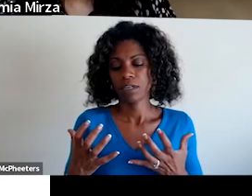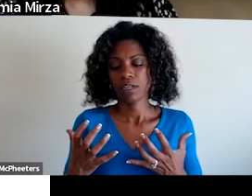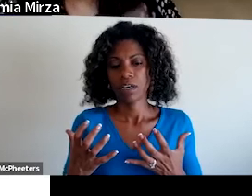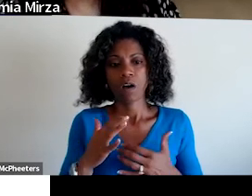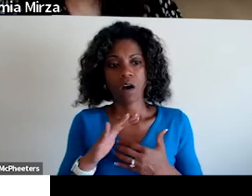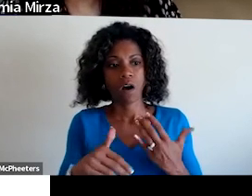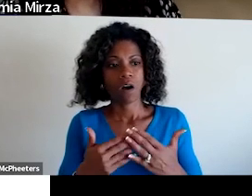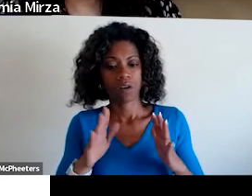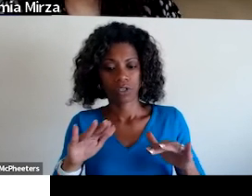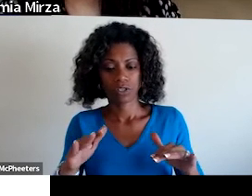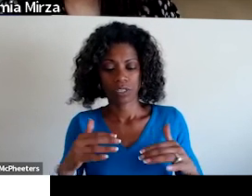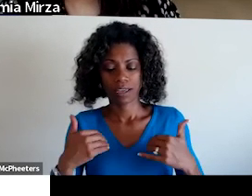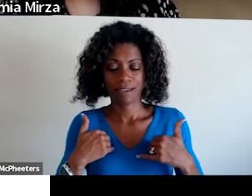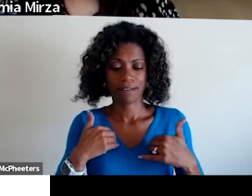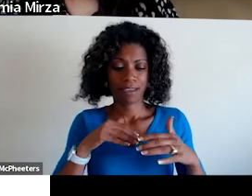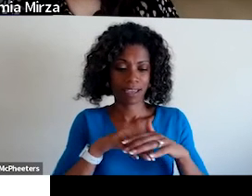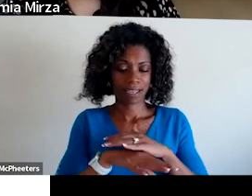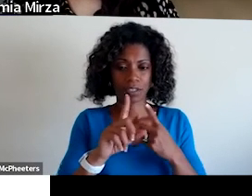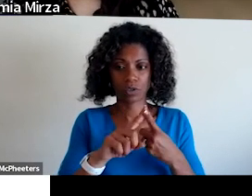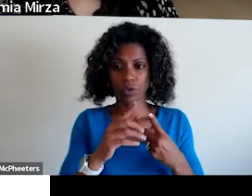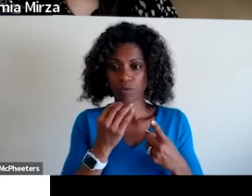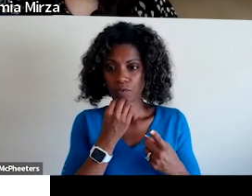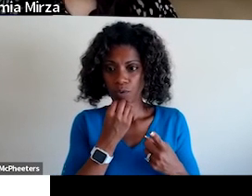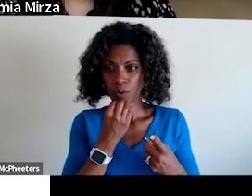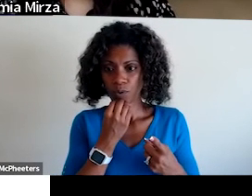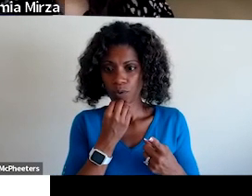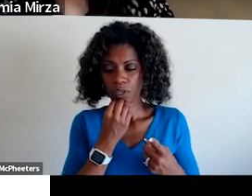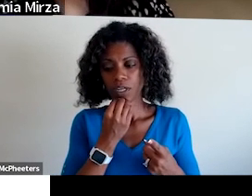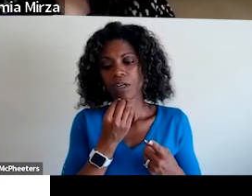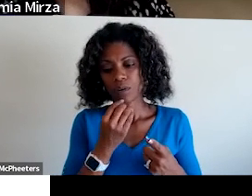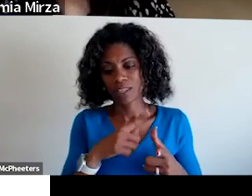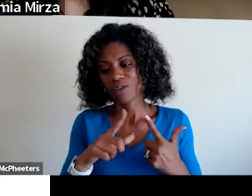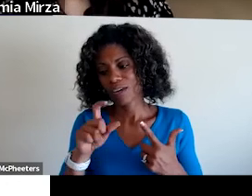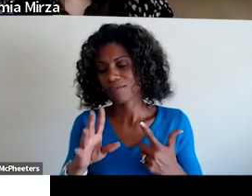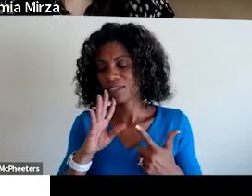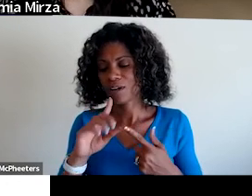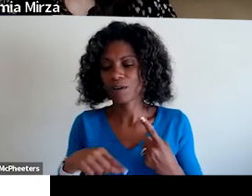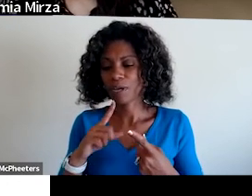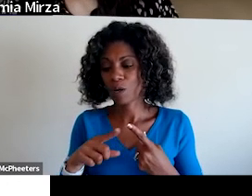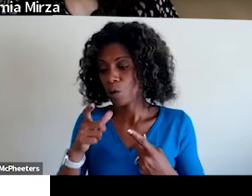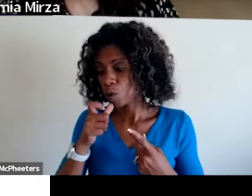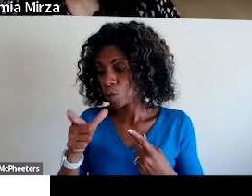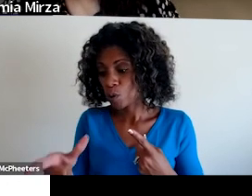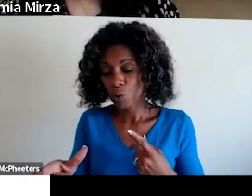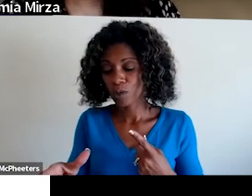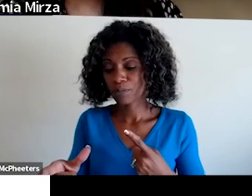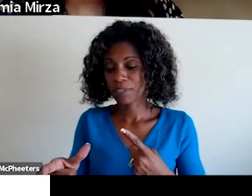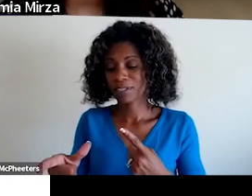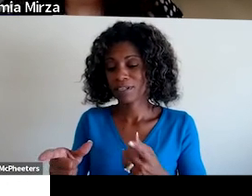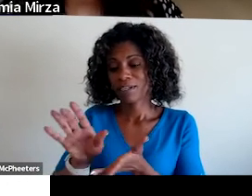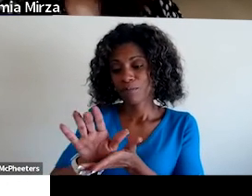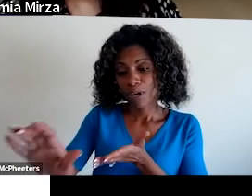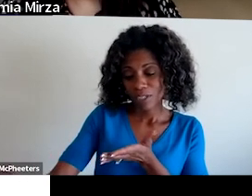food, you can't really accomplish that without addressing the needs of the most vulnerable populations. If you want to address